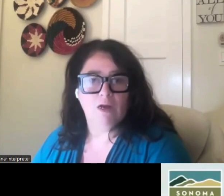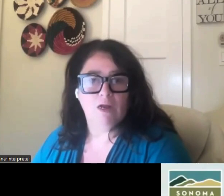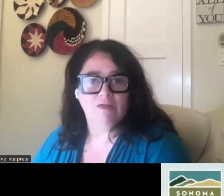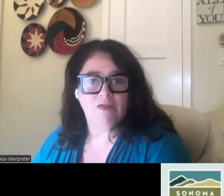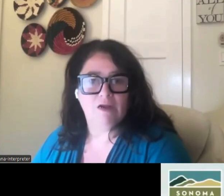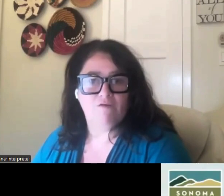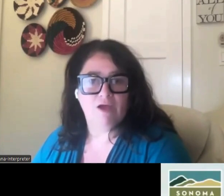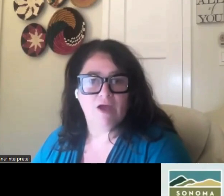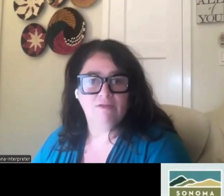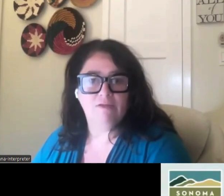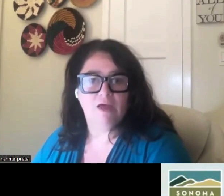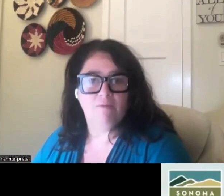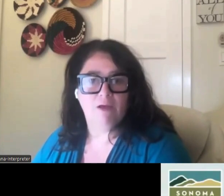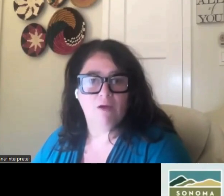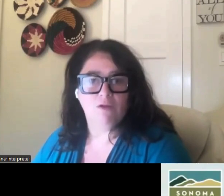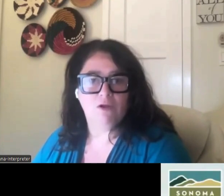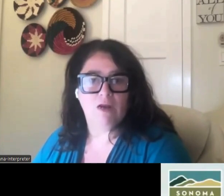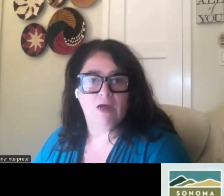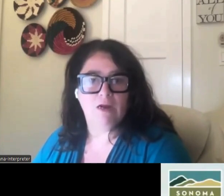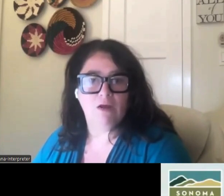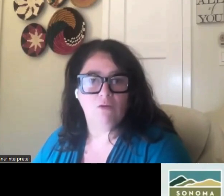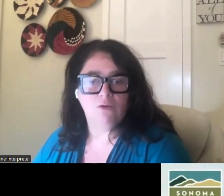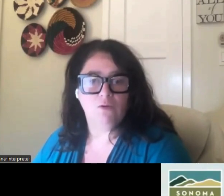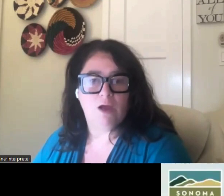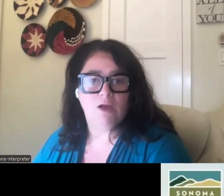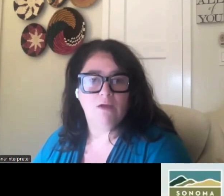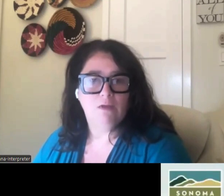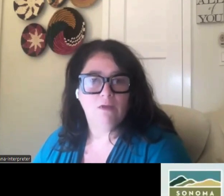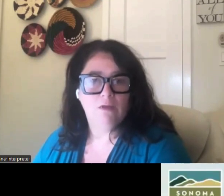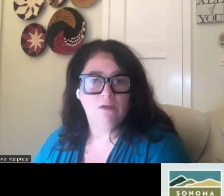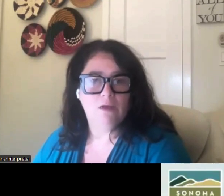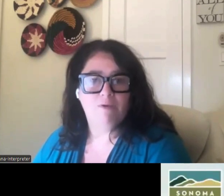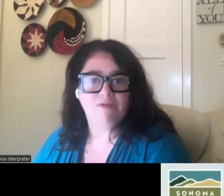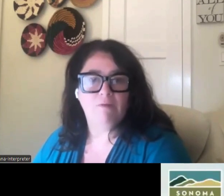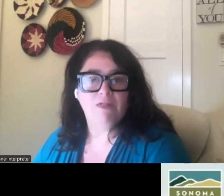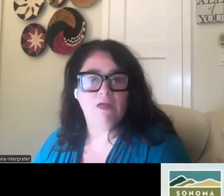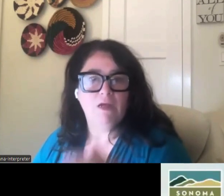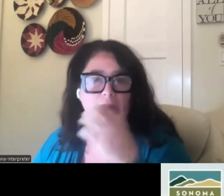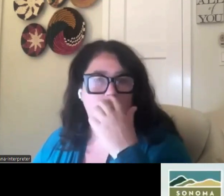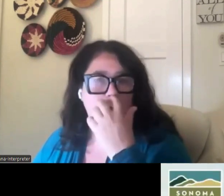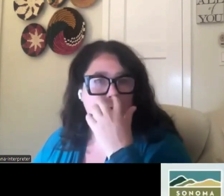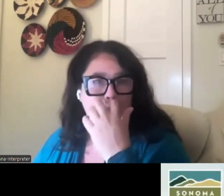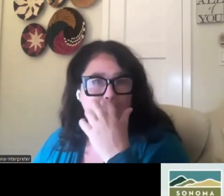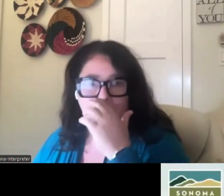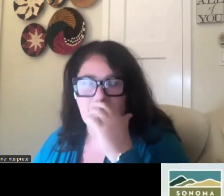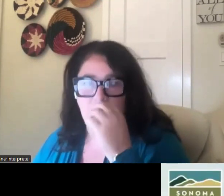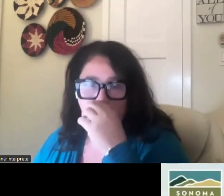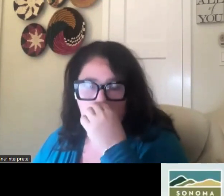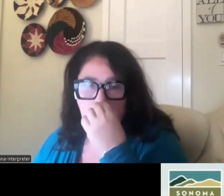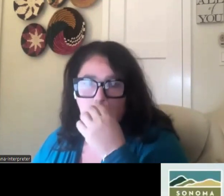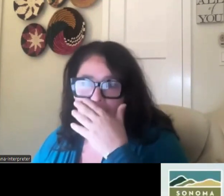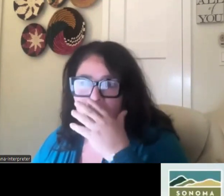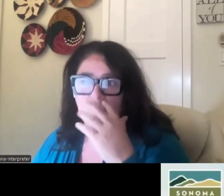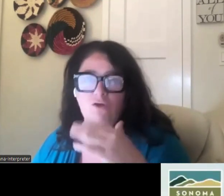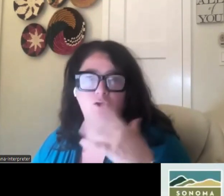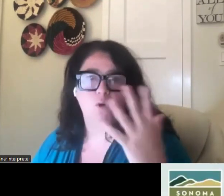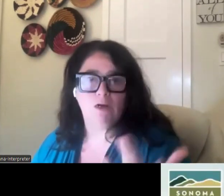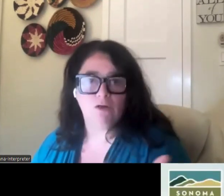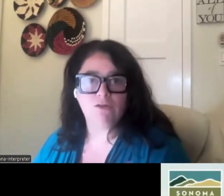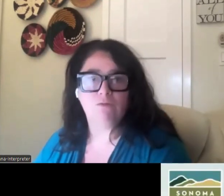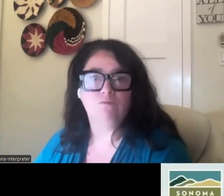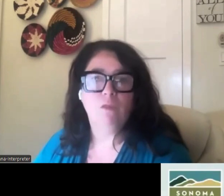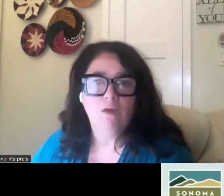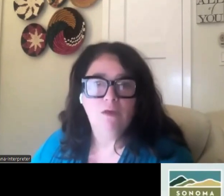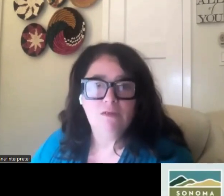for agriculture and specifically the impacts on the soil, given how much we've already compromised our soils